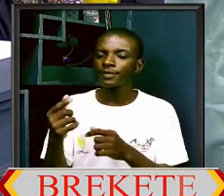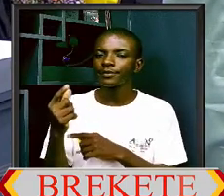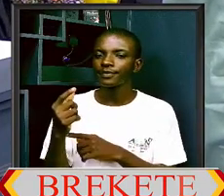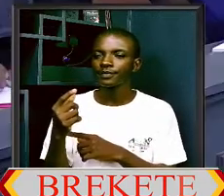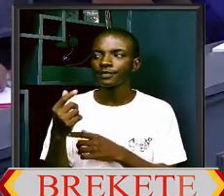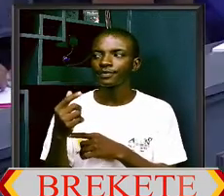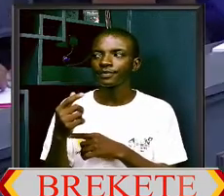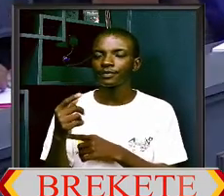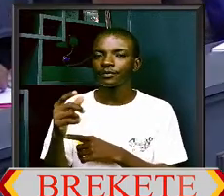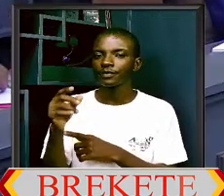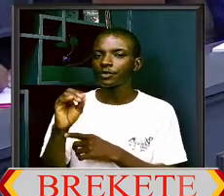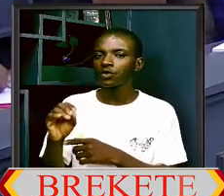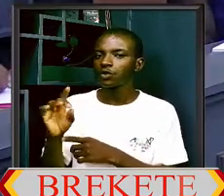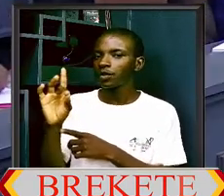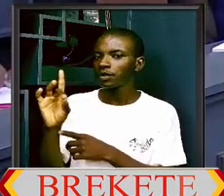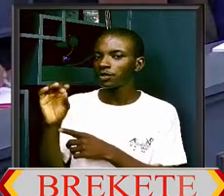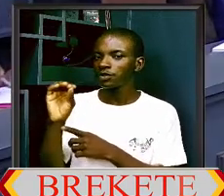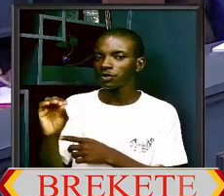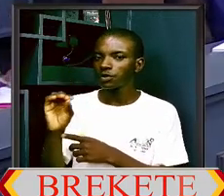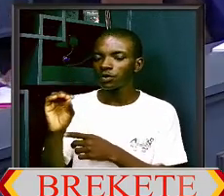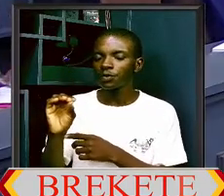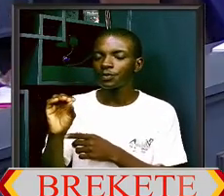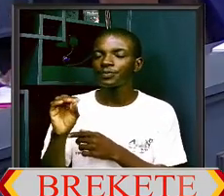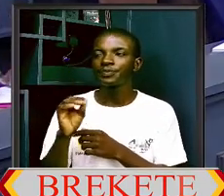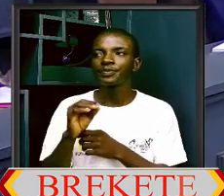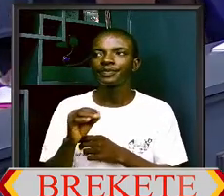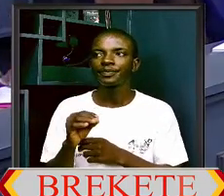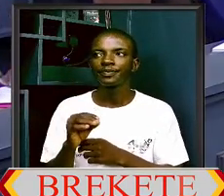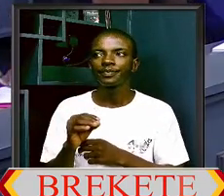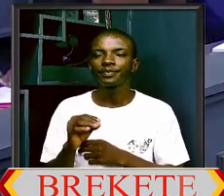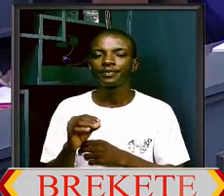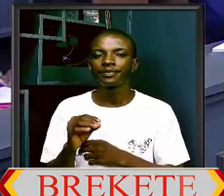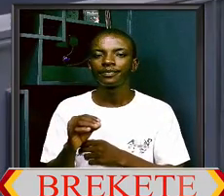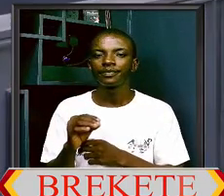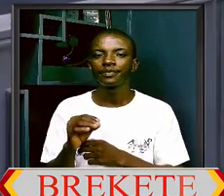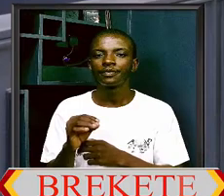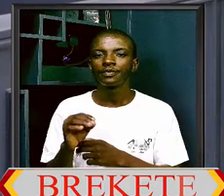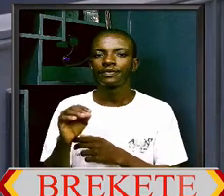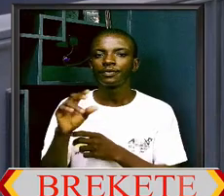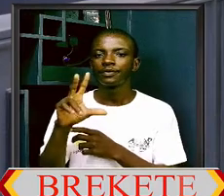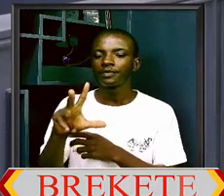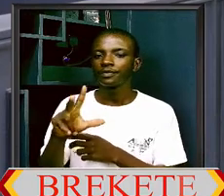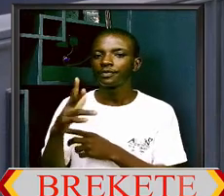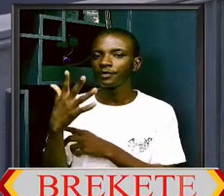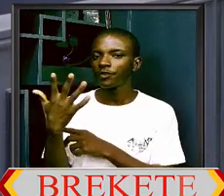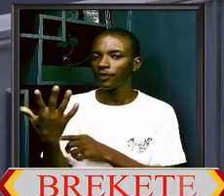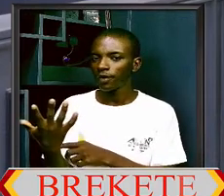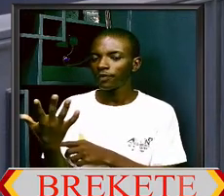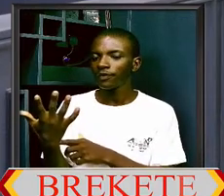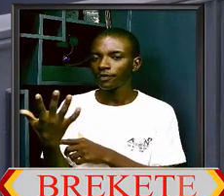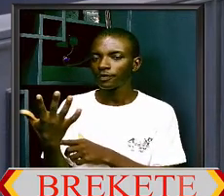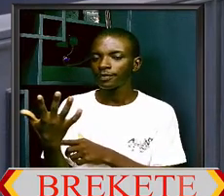repeat 080 080 35